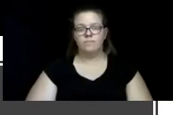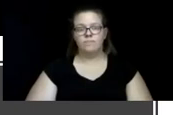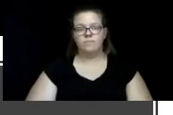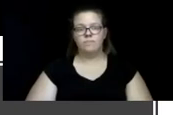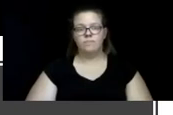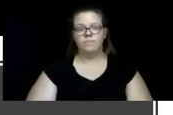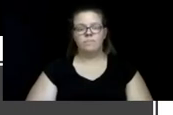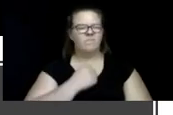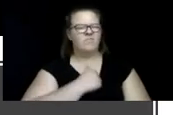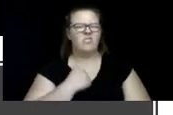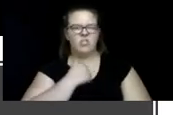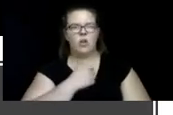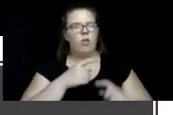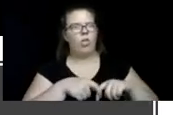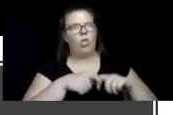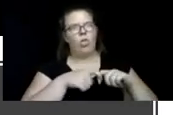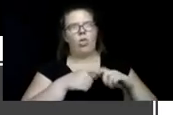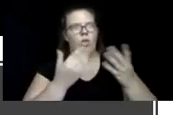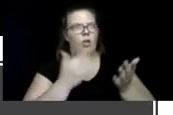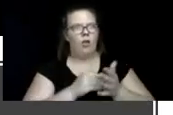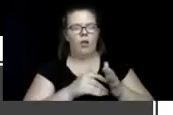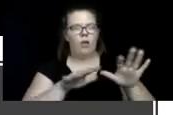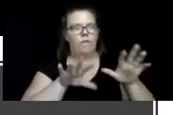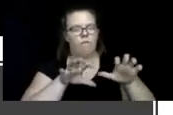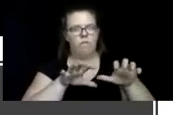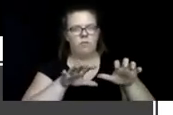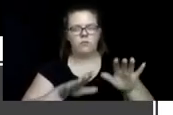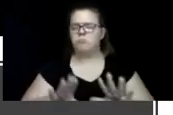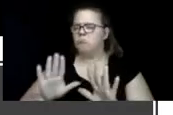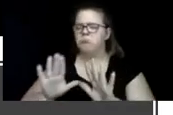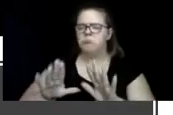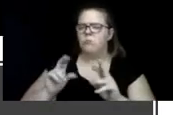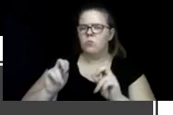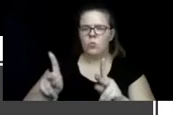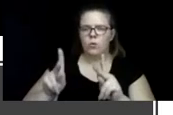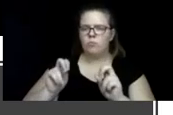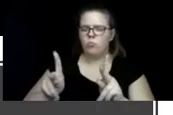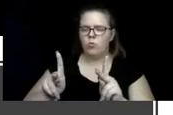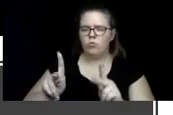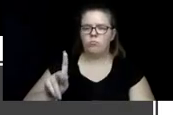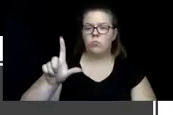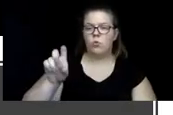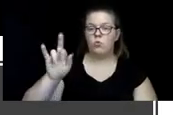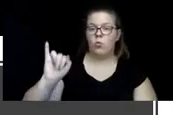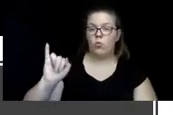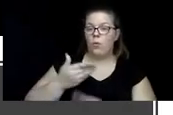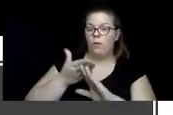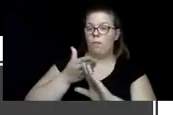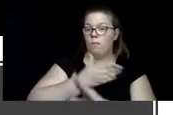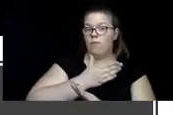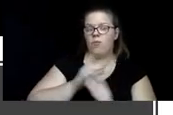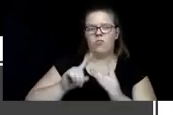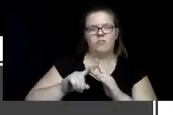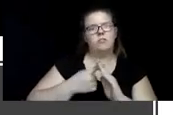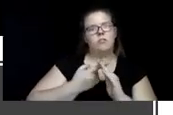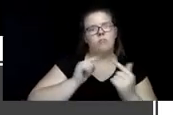Sorry, it's doing that thing where That's okay. freezing on me. So Lori was, before we started, giving me a hard time